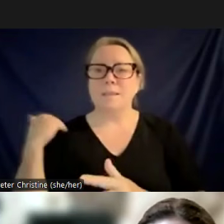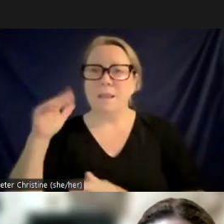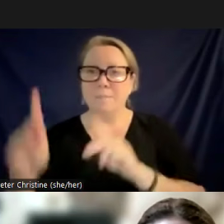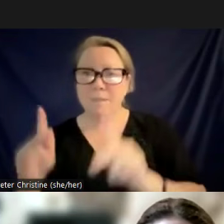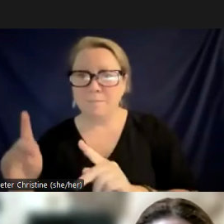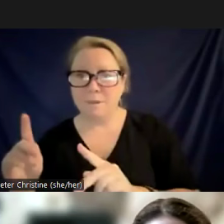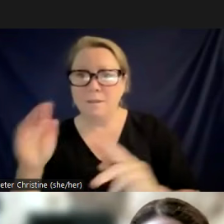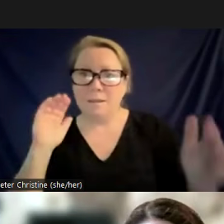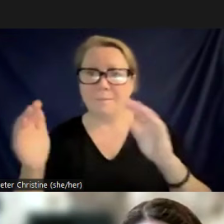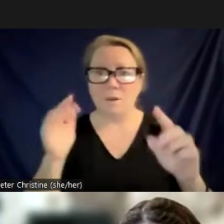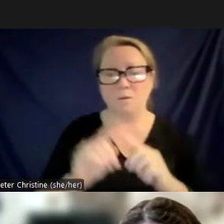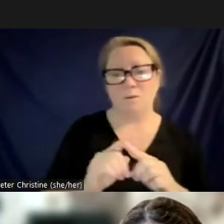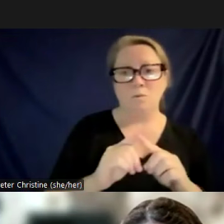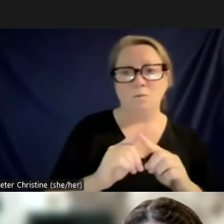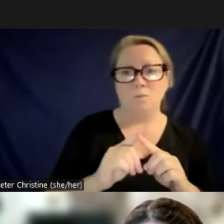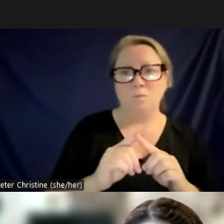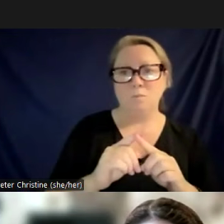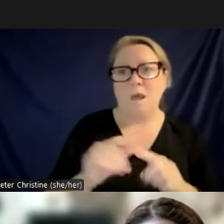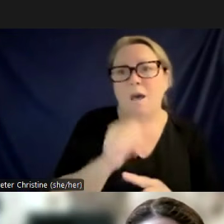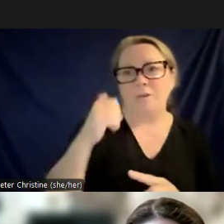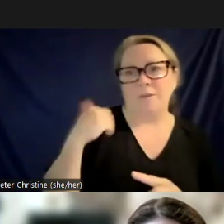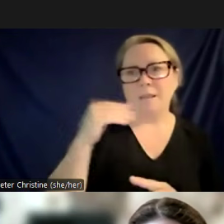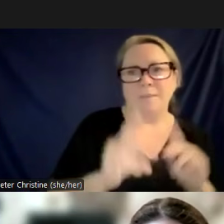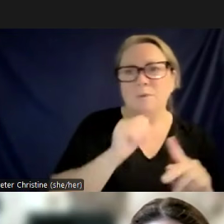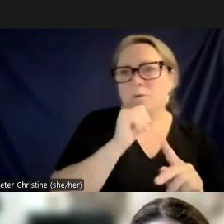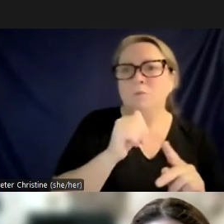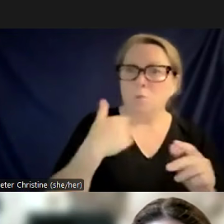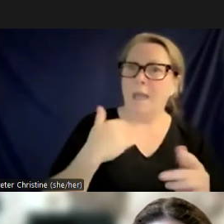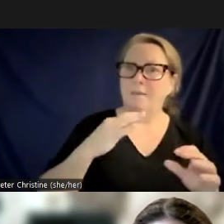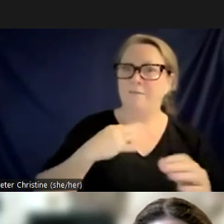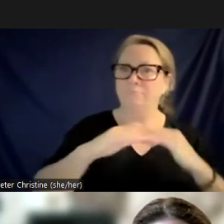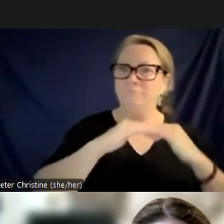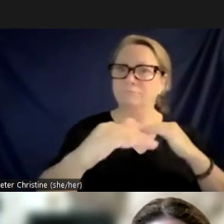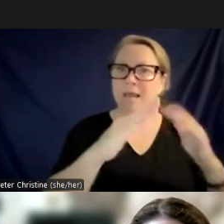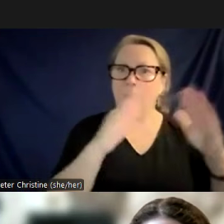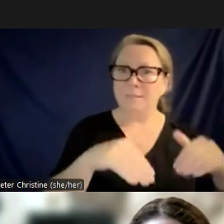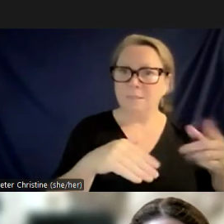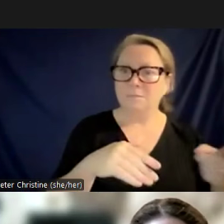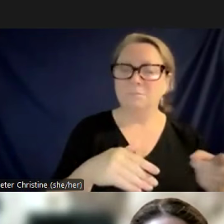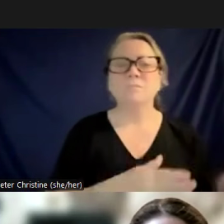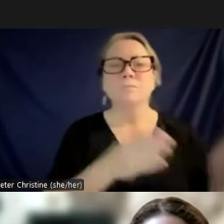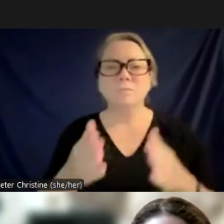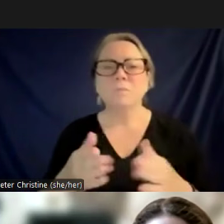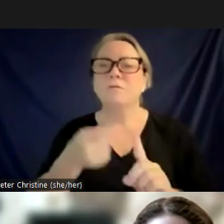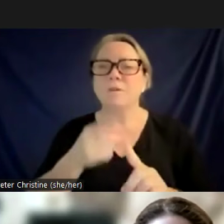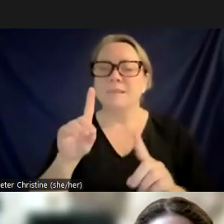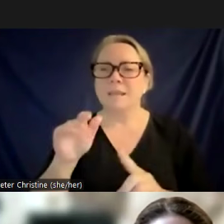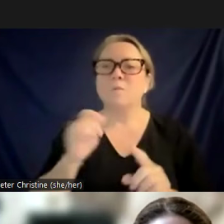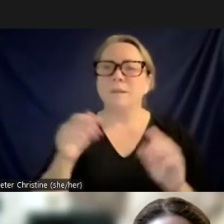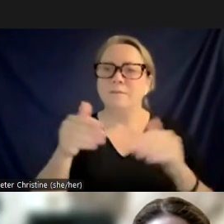housing instability to those who are not. For the qualitative data, we're able to zoom in or focus in on a